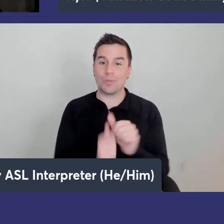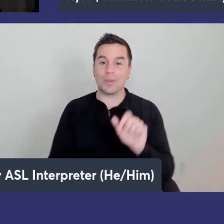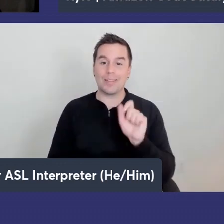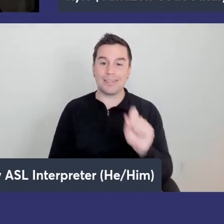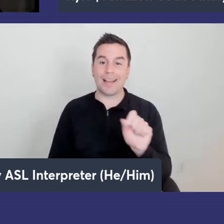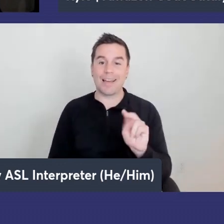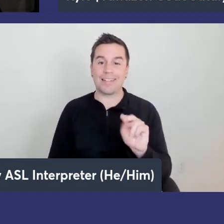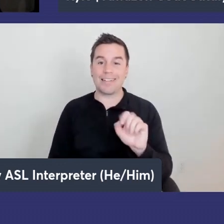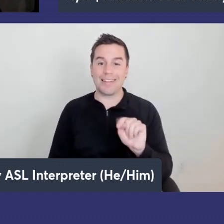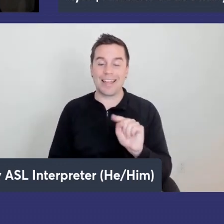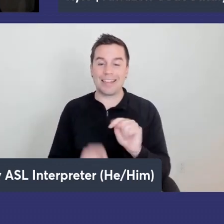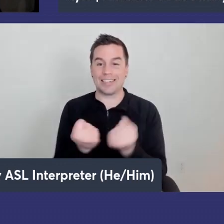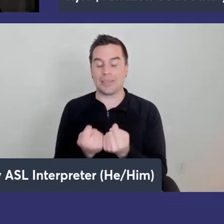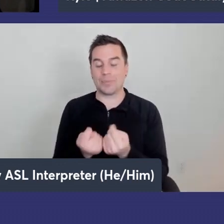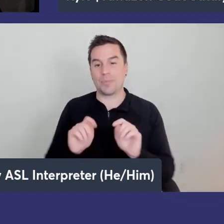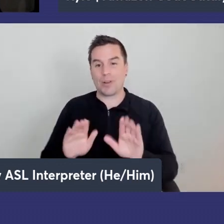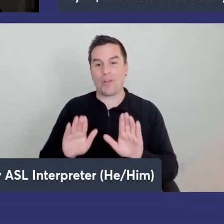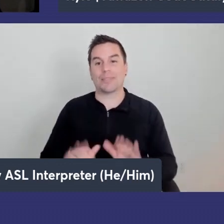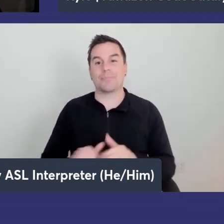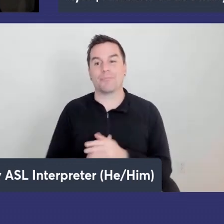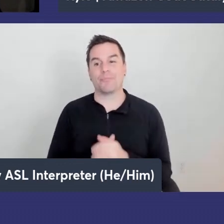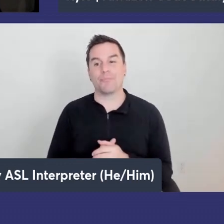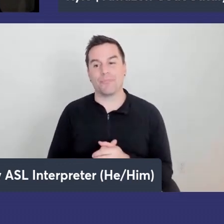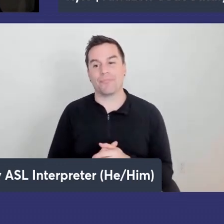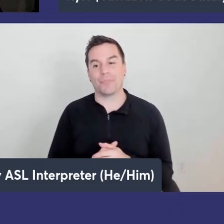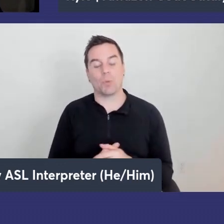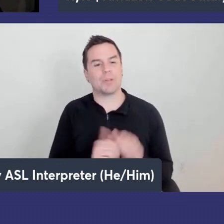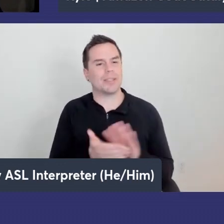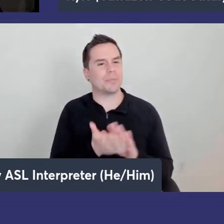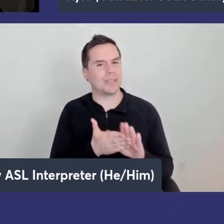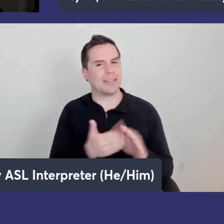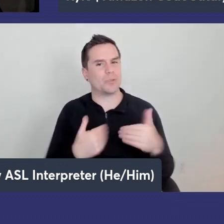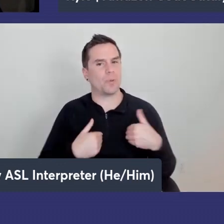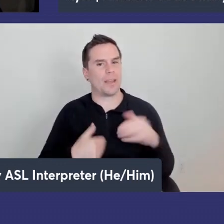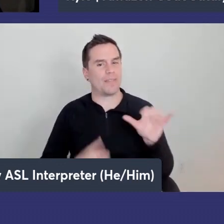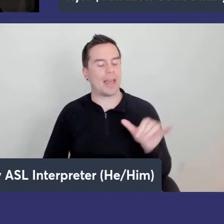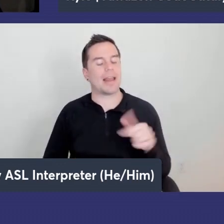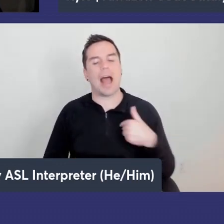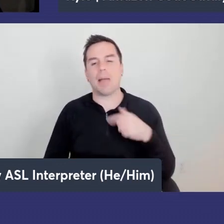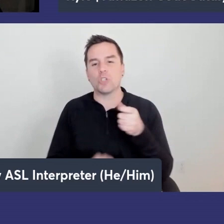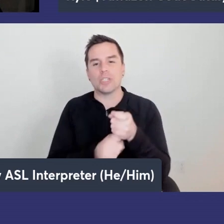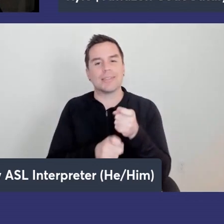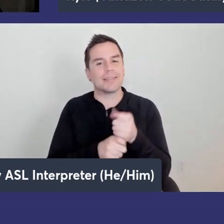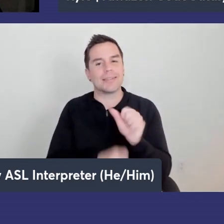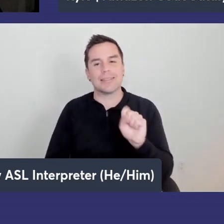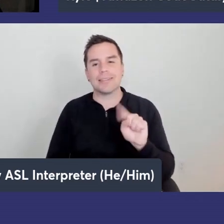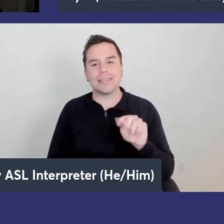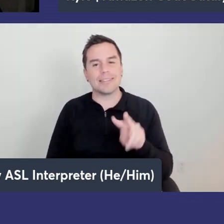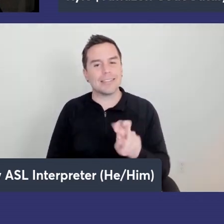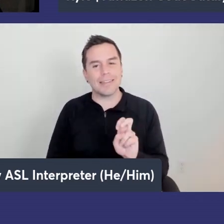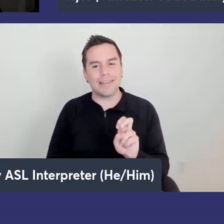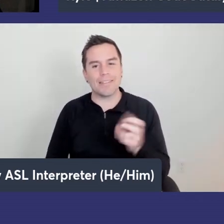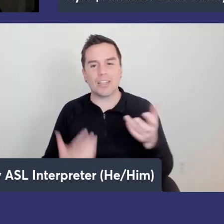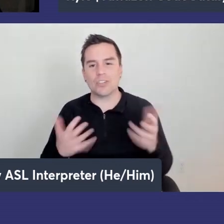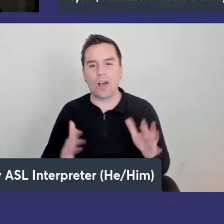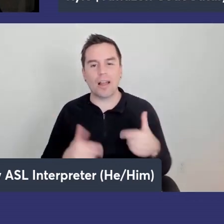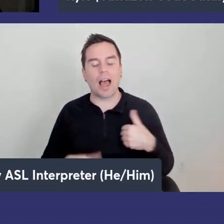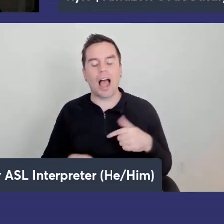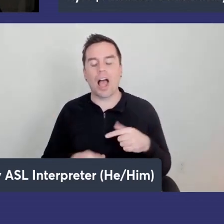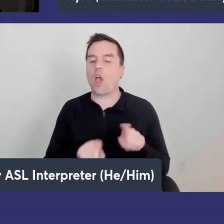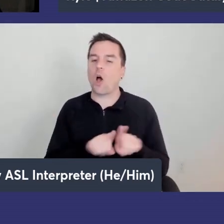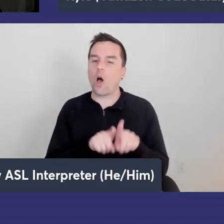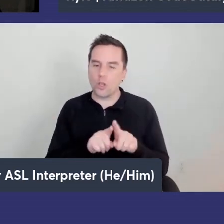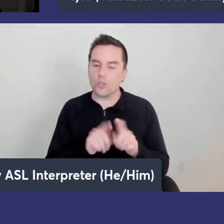Yep. It's great to have that as well. Of course, I'm only digging at Steve. I also program in C# from time to